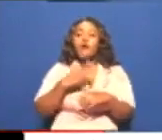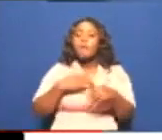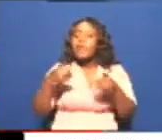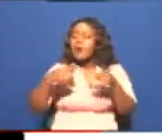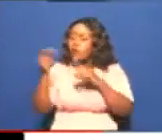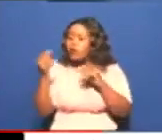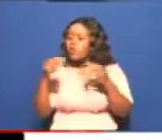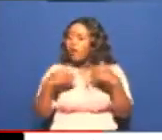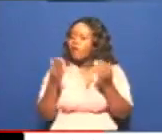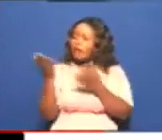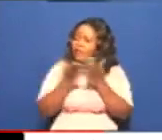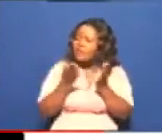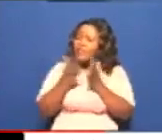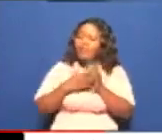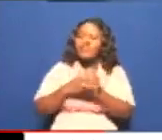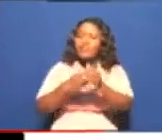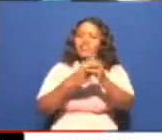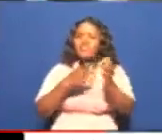leadership.